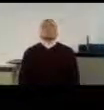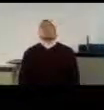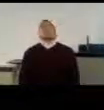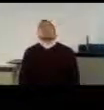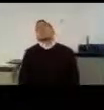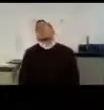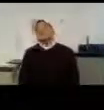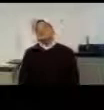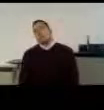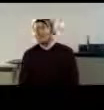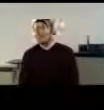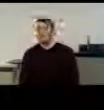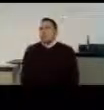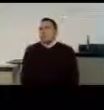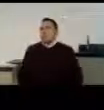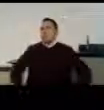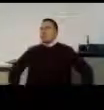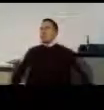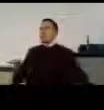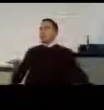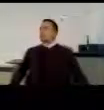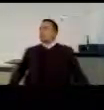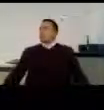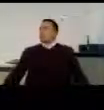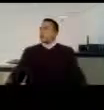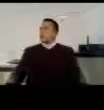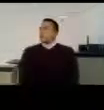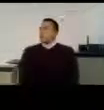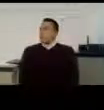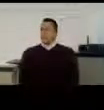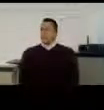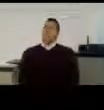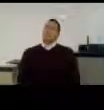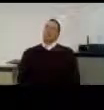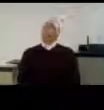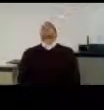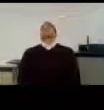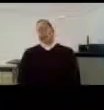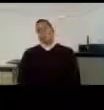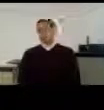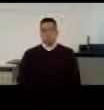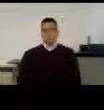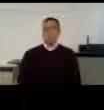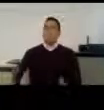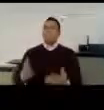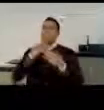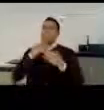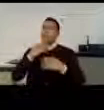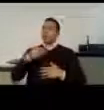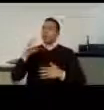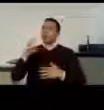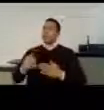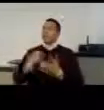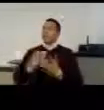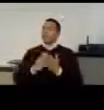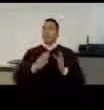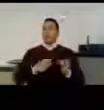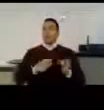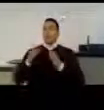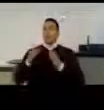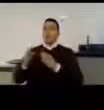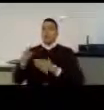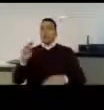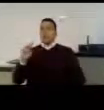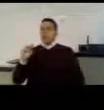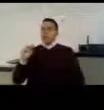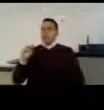Thank you, Donna. That was a wonderful little history lesson. Really brief. And learning about that policy is definitely really helpful. So next, Michelle.